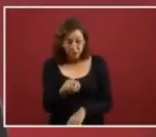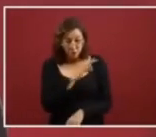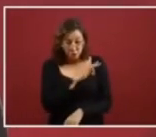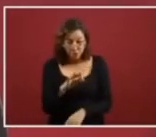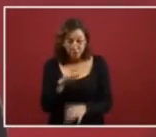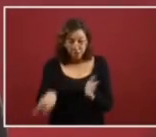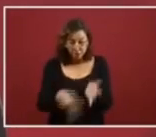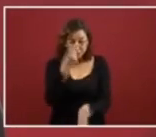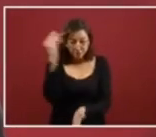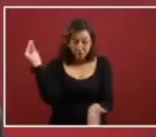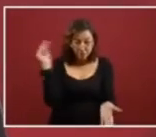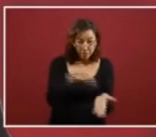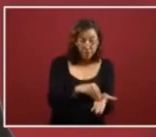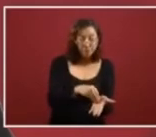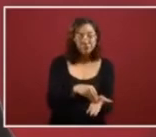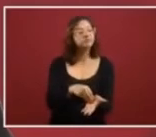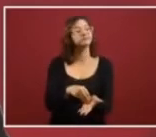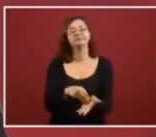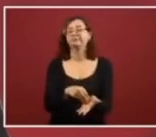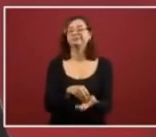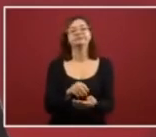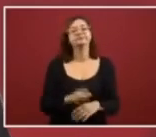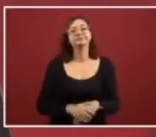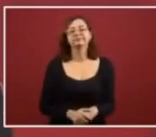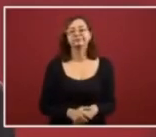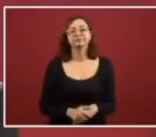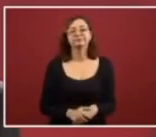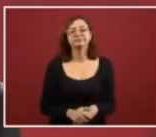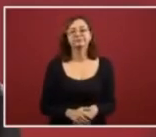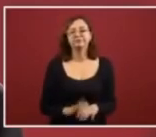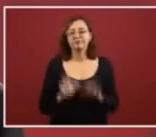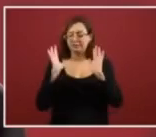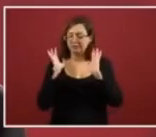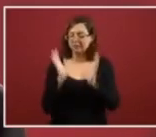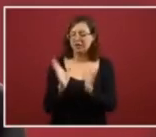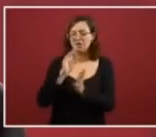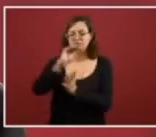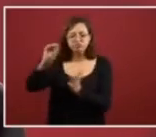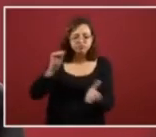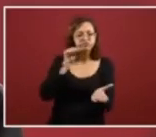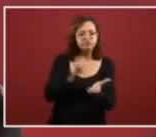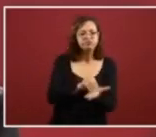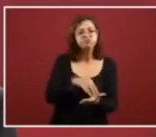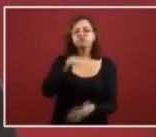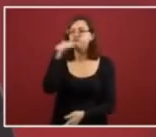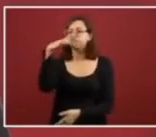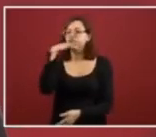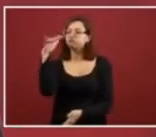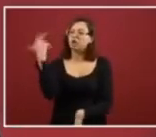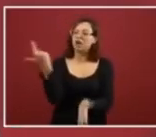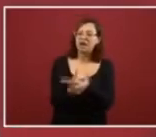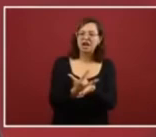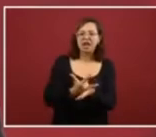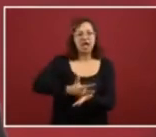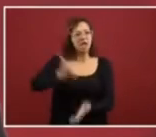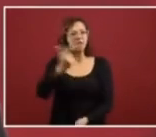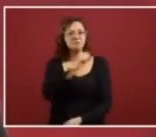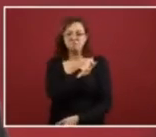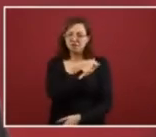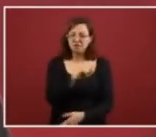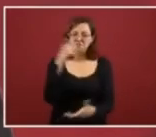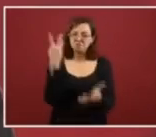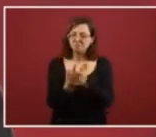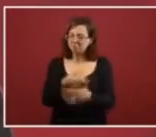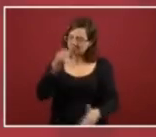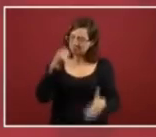steal? Si ya la corrupción if es now delito corruption grave, is a grave crime, ¿cómo le van a hacer? How are they going to do